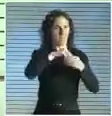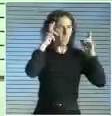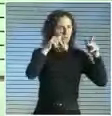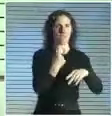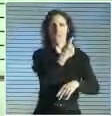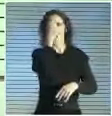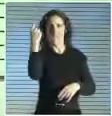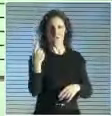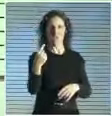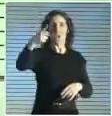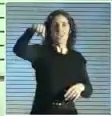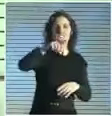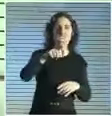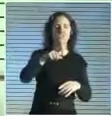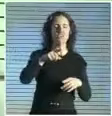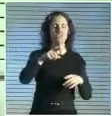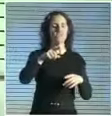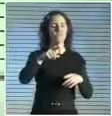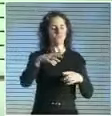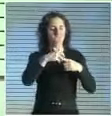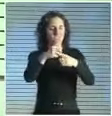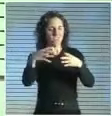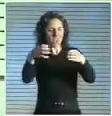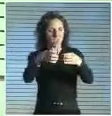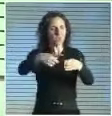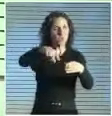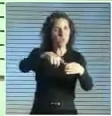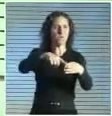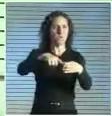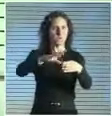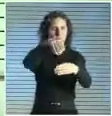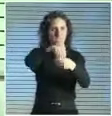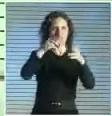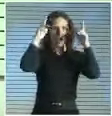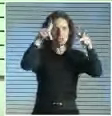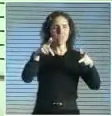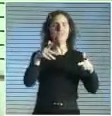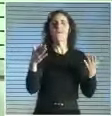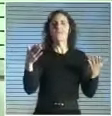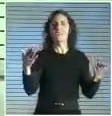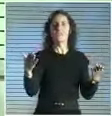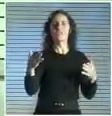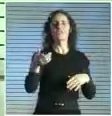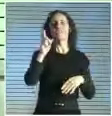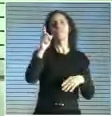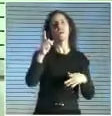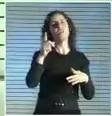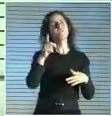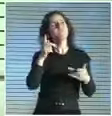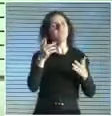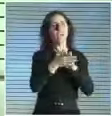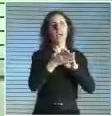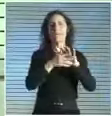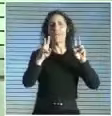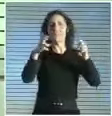hotel. And that champion can be doesn't have to be someone in leadership. It's really an opportunity for young talent to be seen, to be heard,